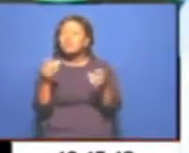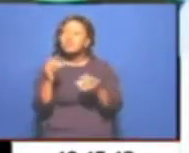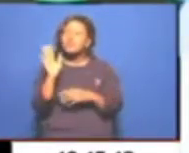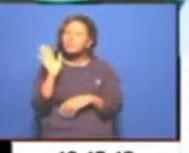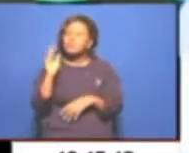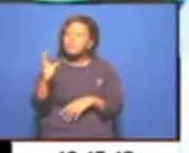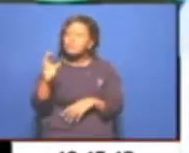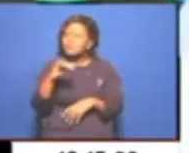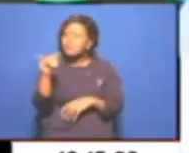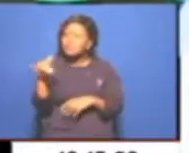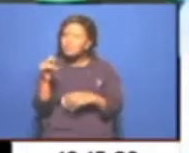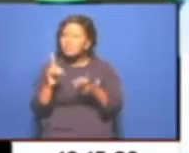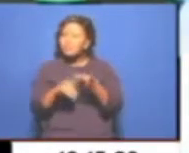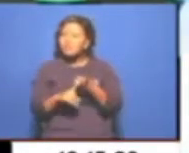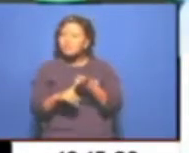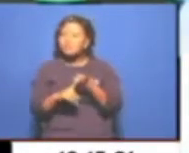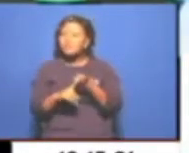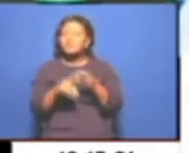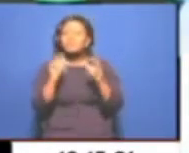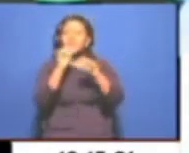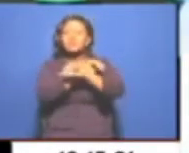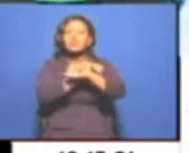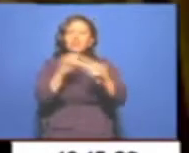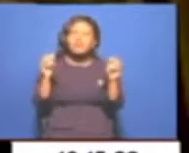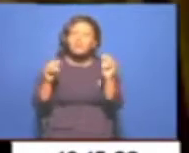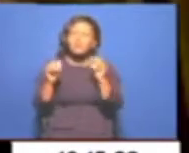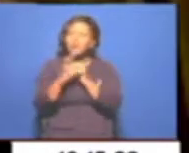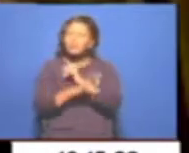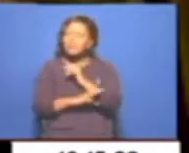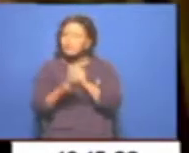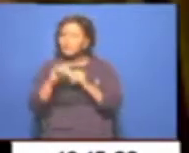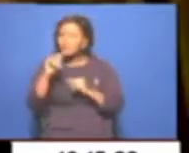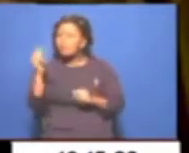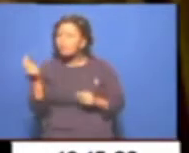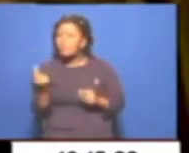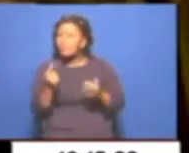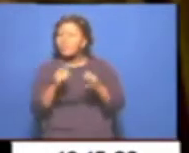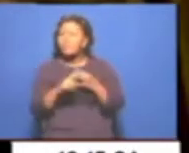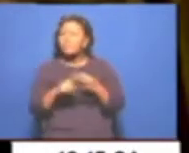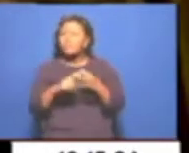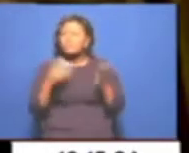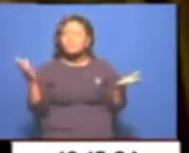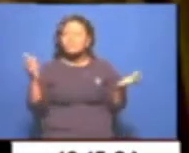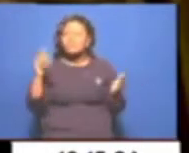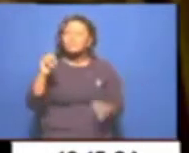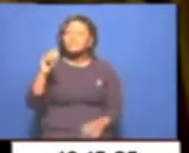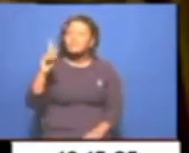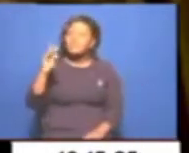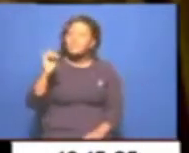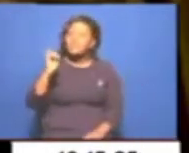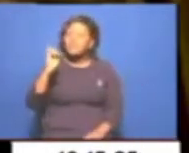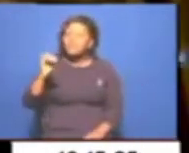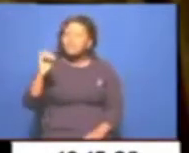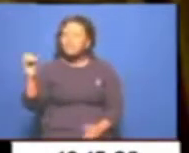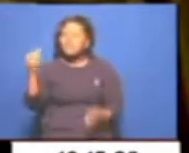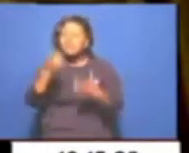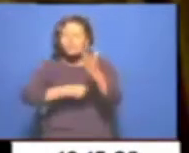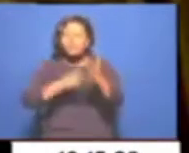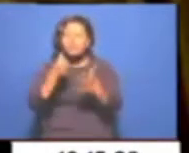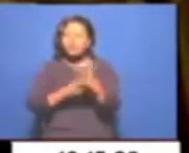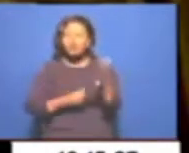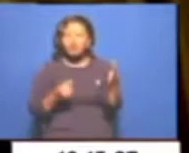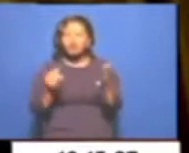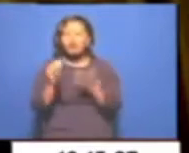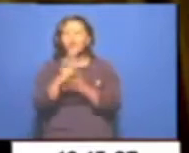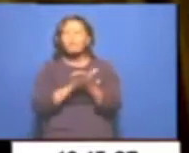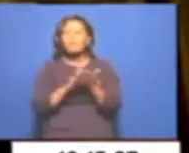it Uhuru Kenyatta, the President of the Republic of Kenya? Is it David Ndii, the champion of the basic structure doctrine, as